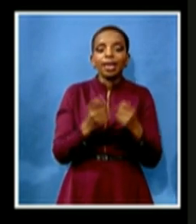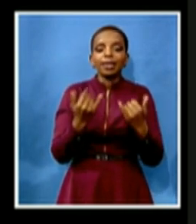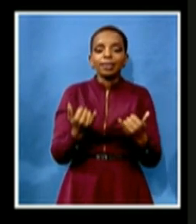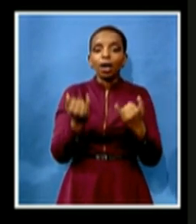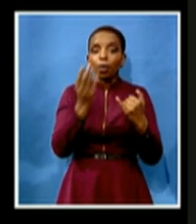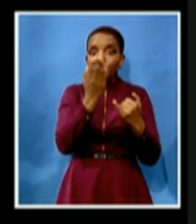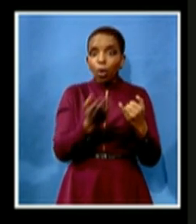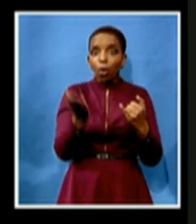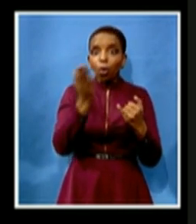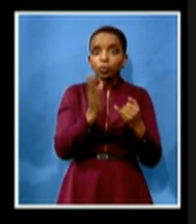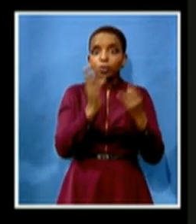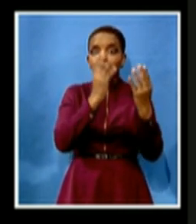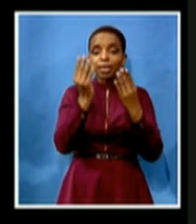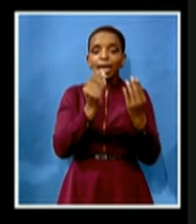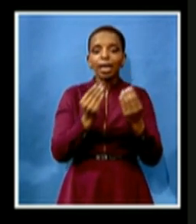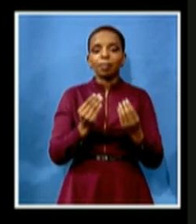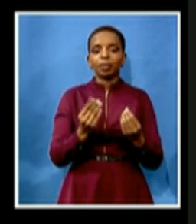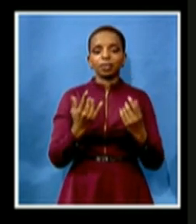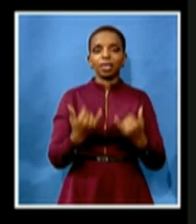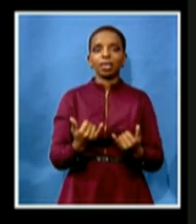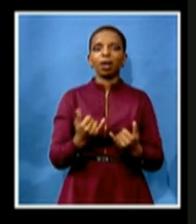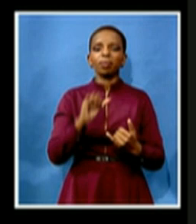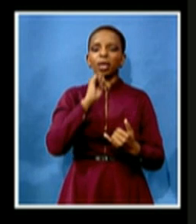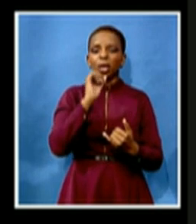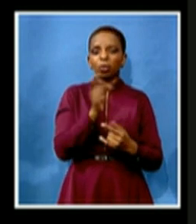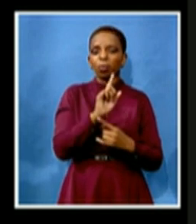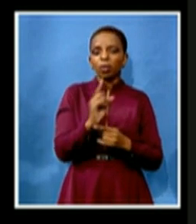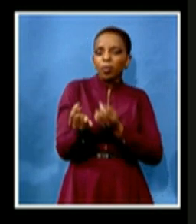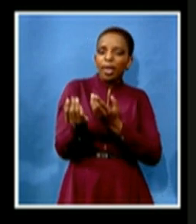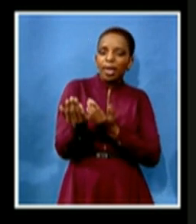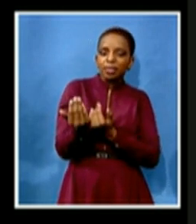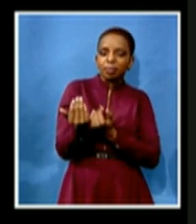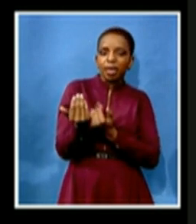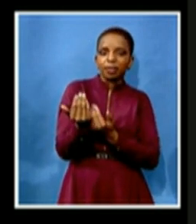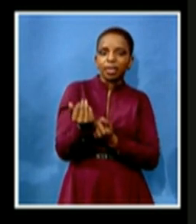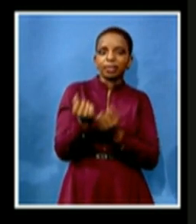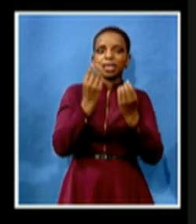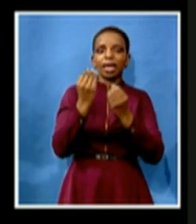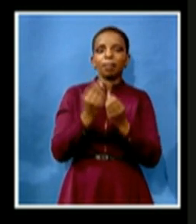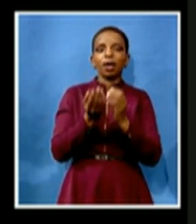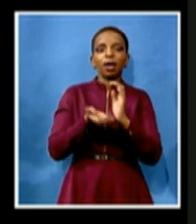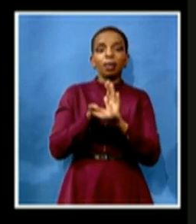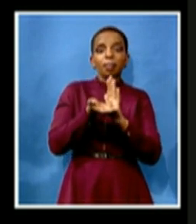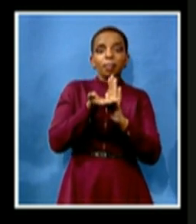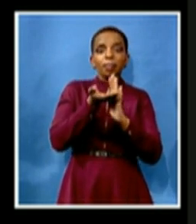expected range of increase that we thought would happen, we need to go back and